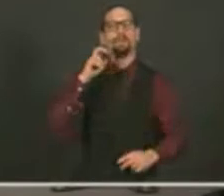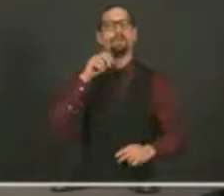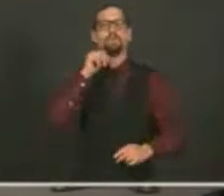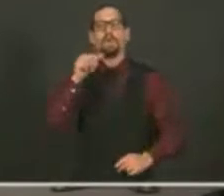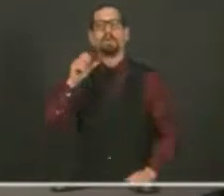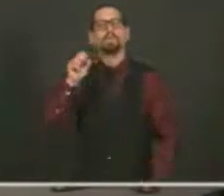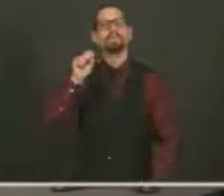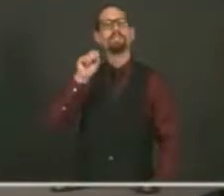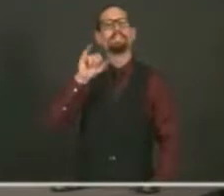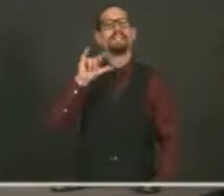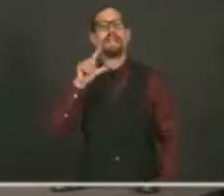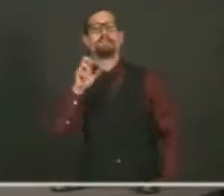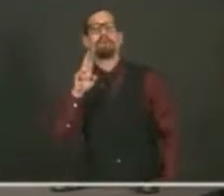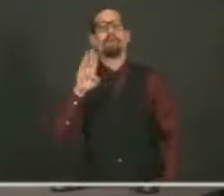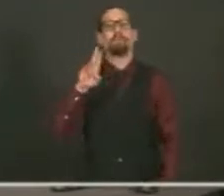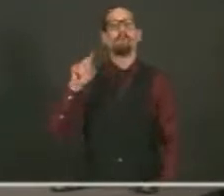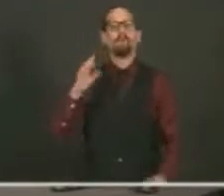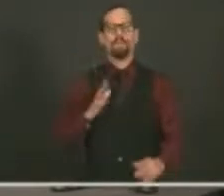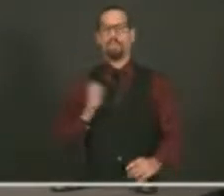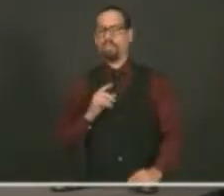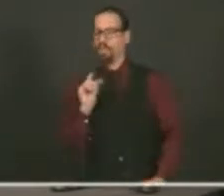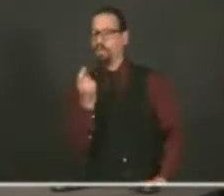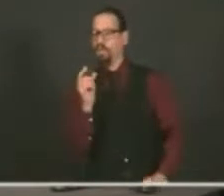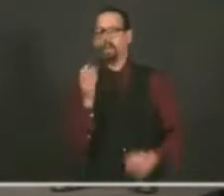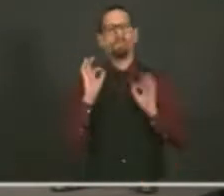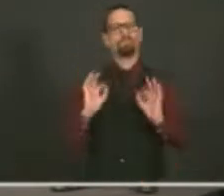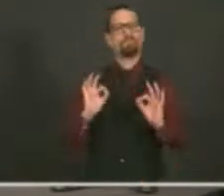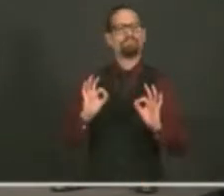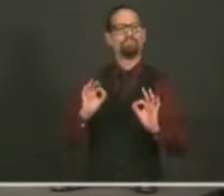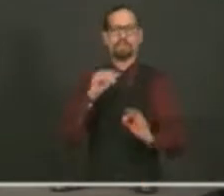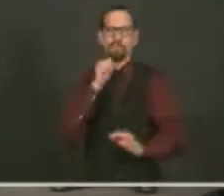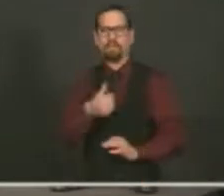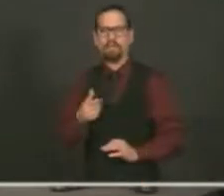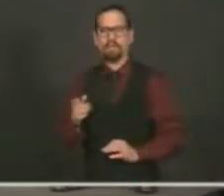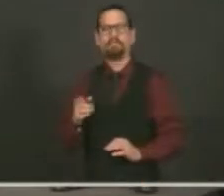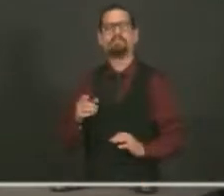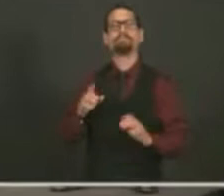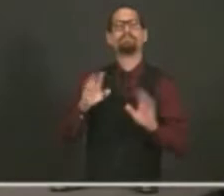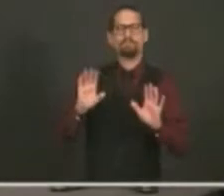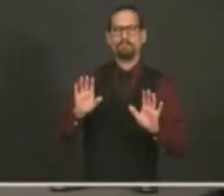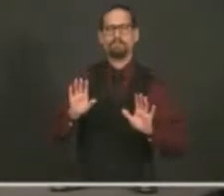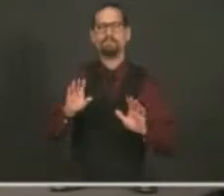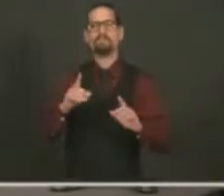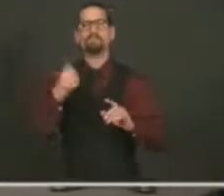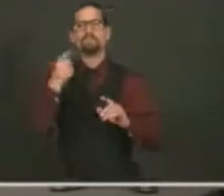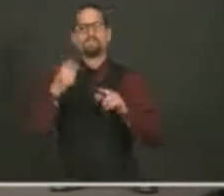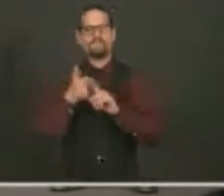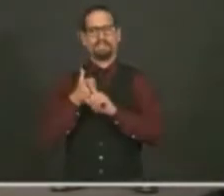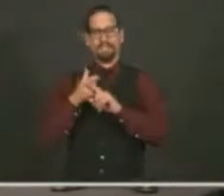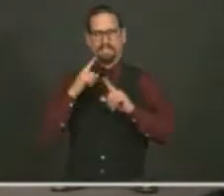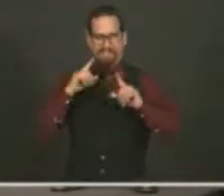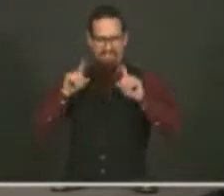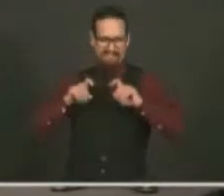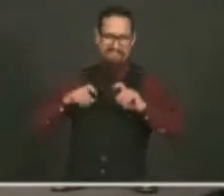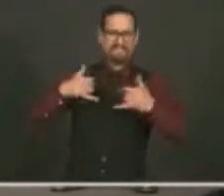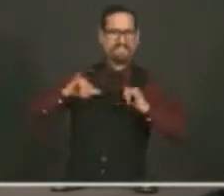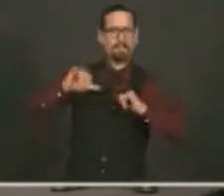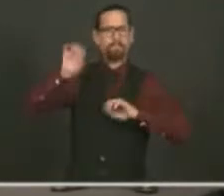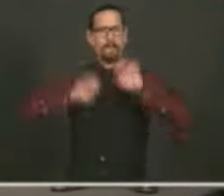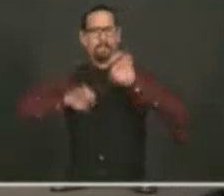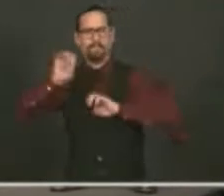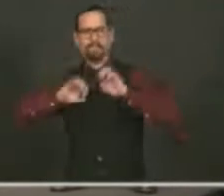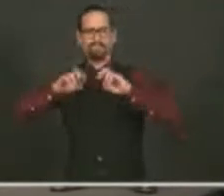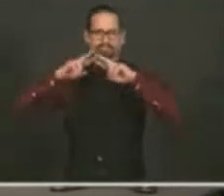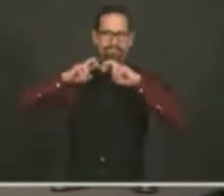that have come out of your media office about a holistic approach to testing and an evaluation of where we stand in light of